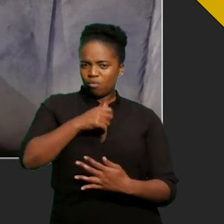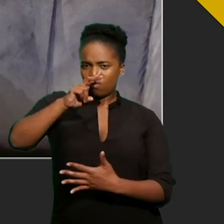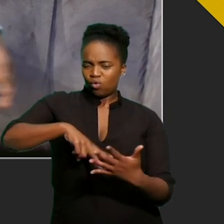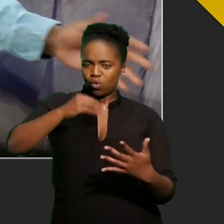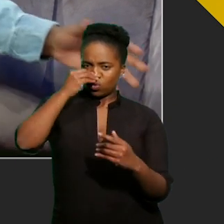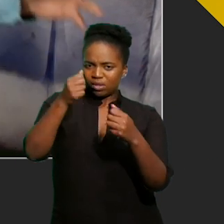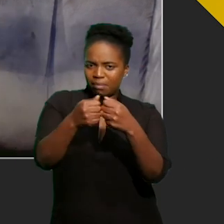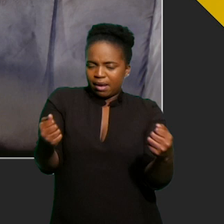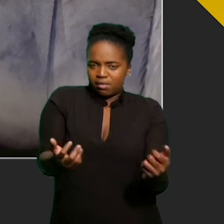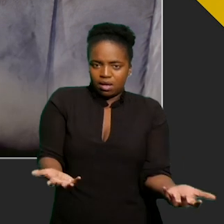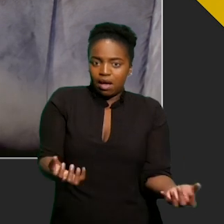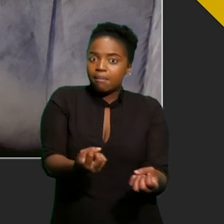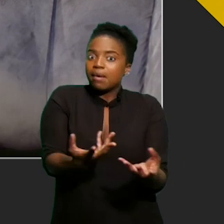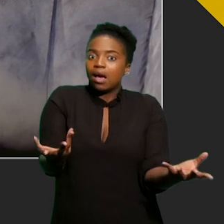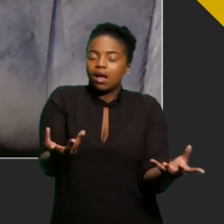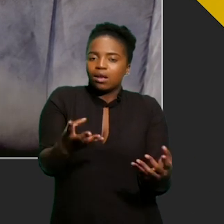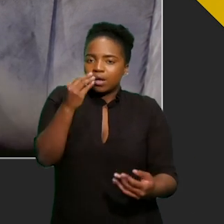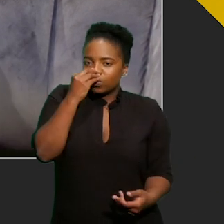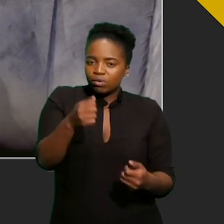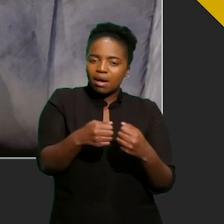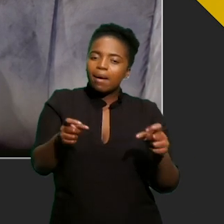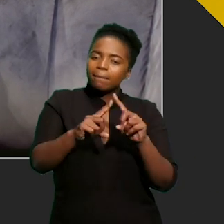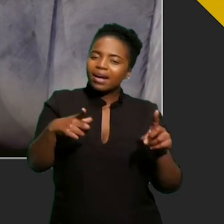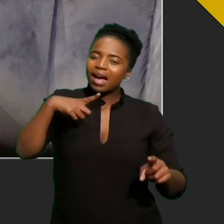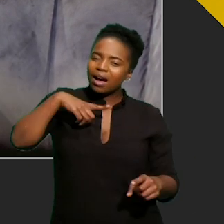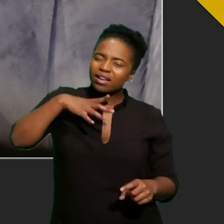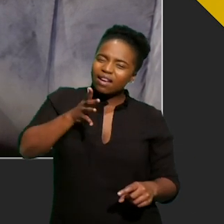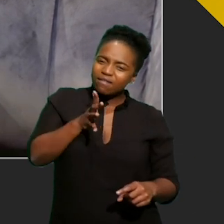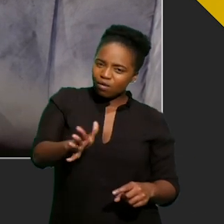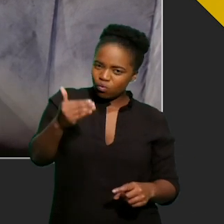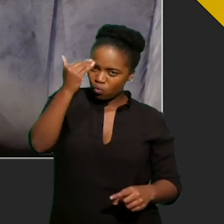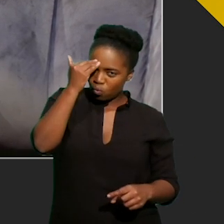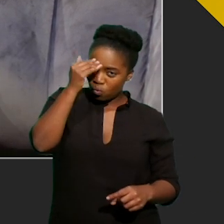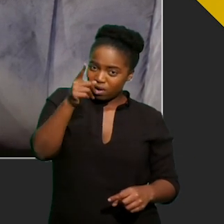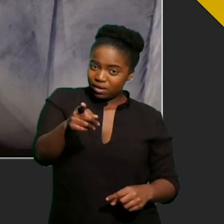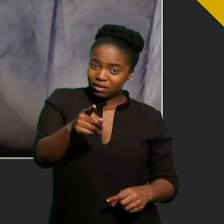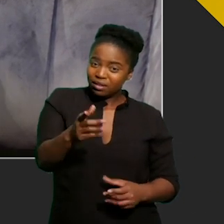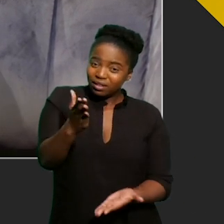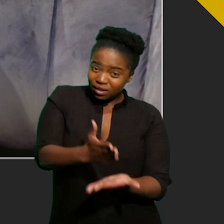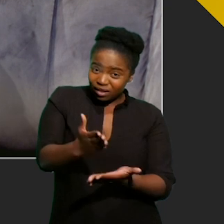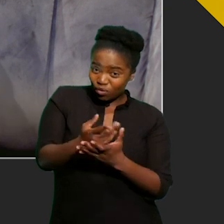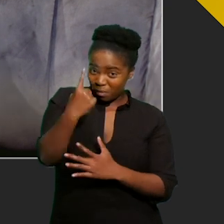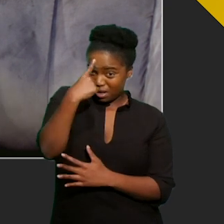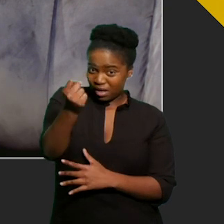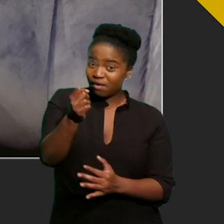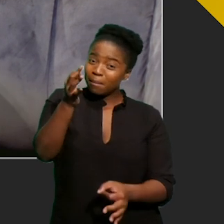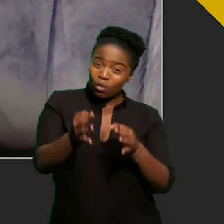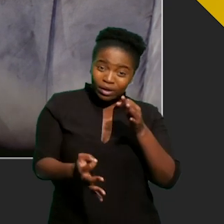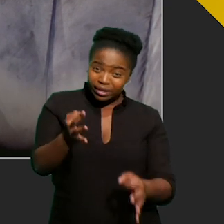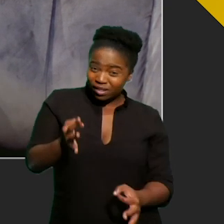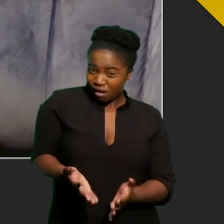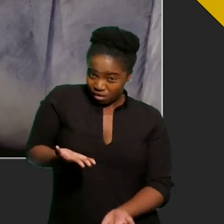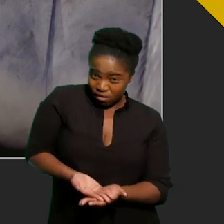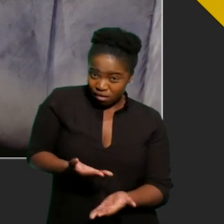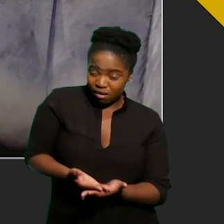about the Mail and Guardian. There's so many newspapers. But I want to bring it back to the fact that, do you really believe in the political sphere we are able